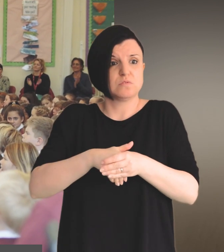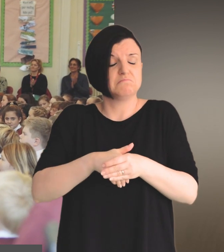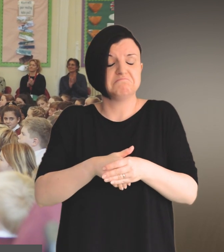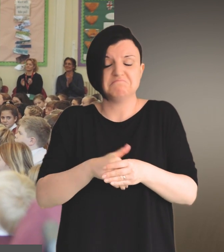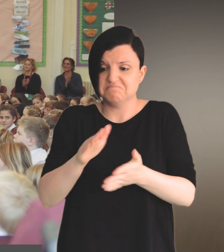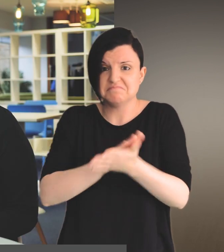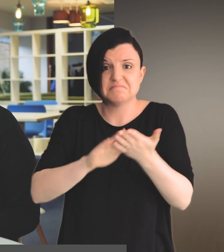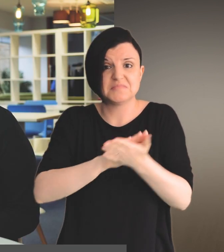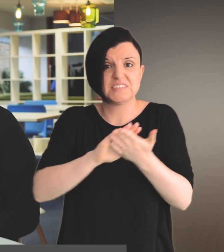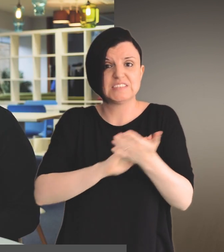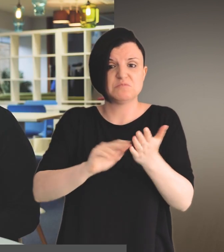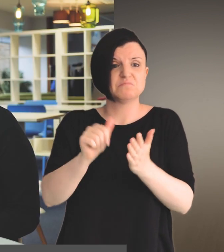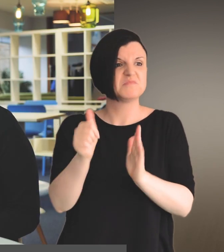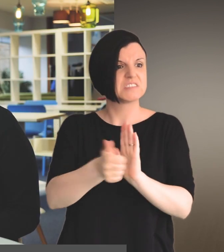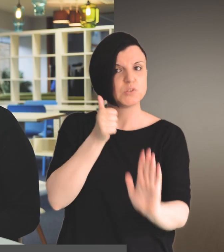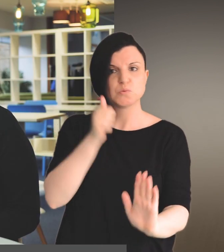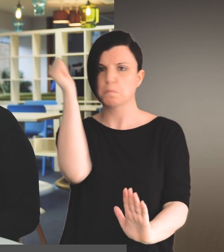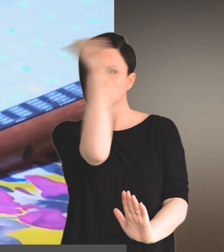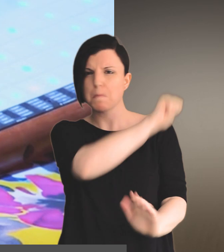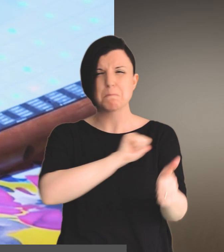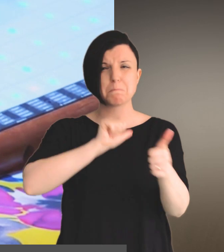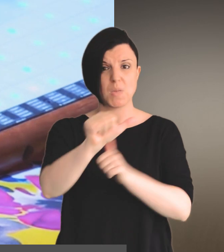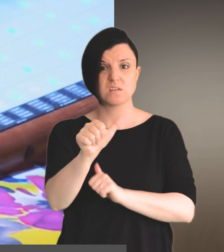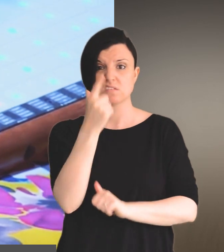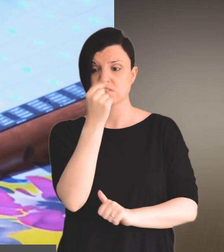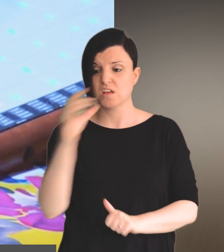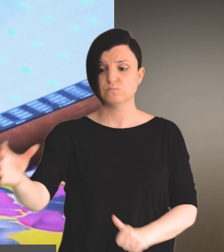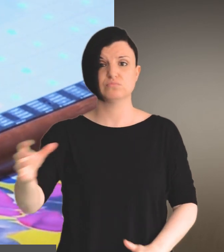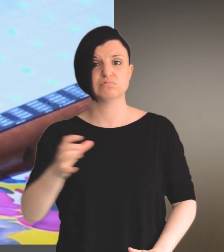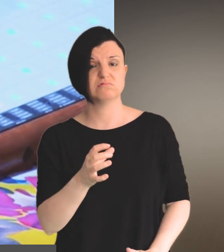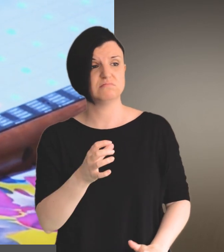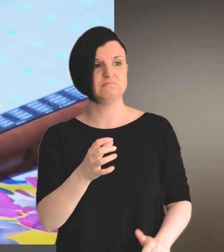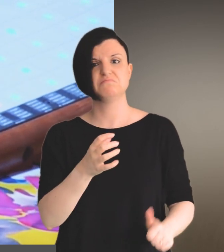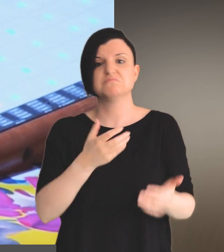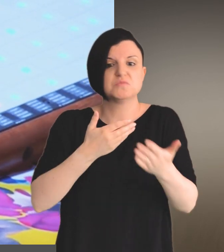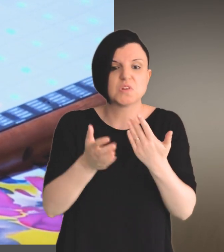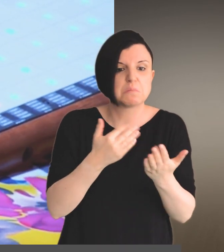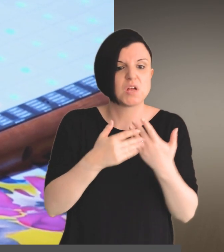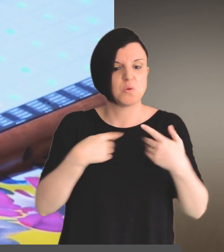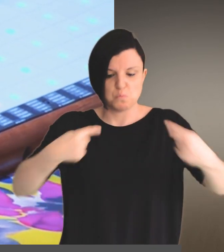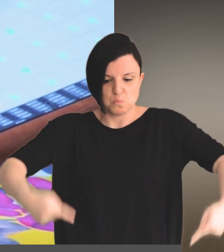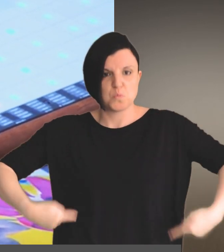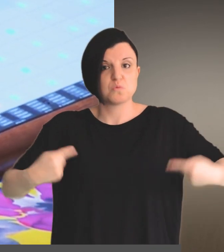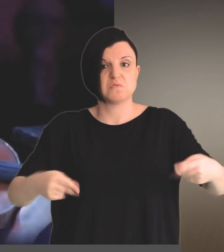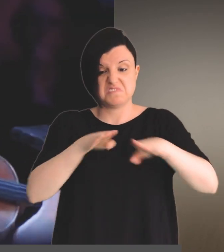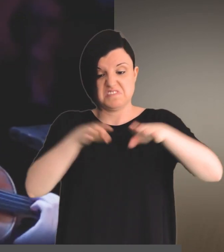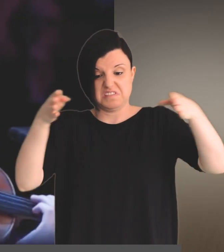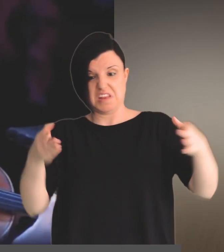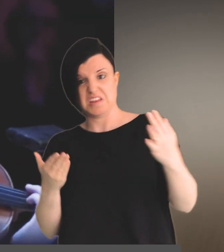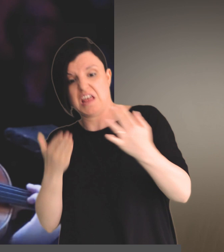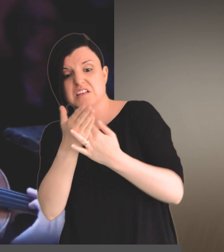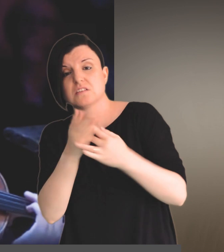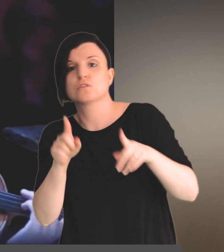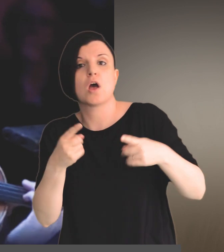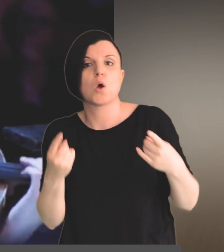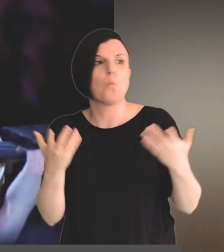talent it can get. Nothing is viewed on whether it's physically capable to get somebody onto the stage or whether they can actually play